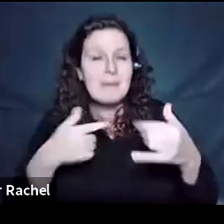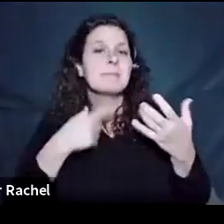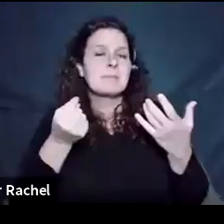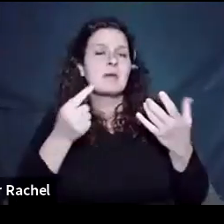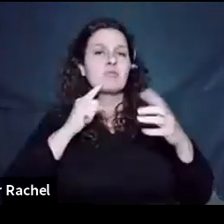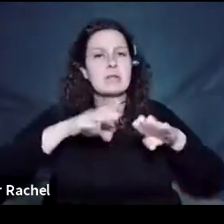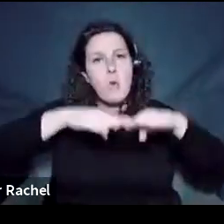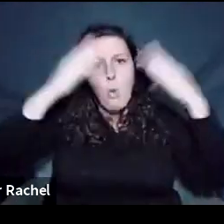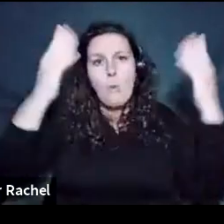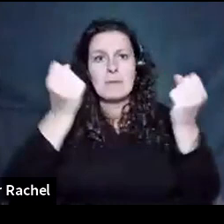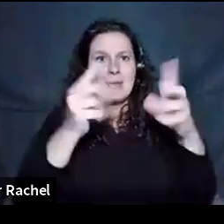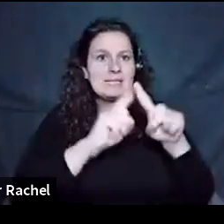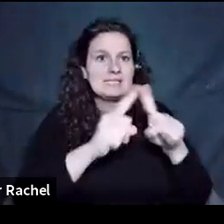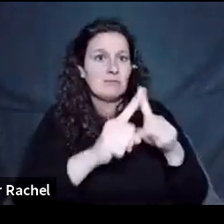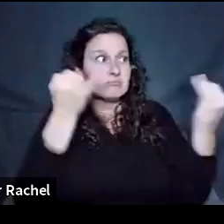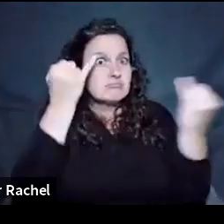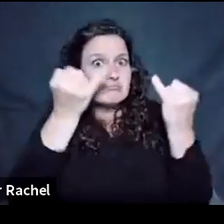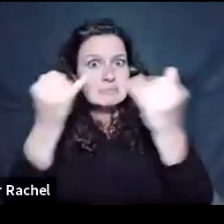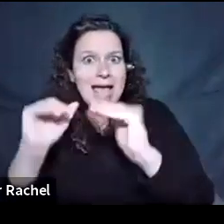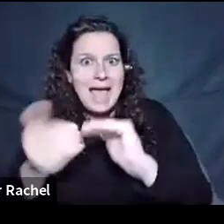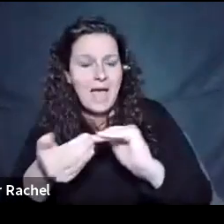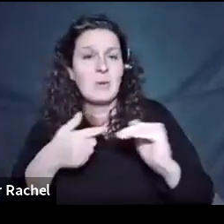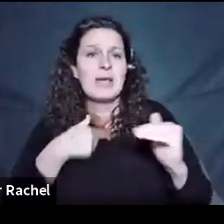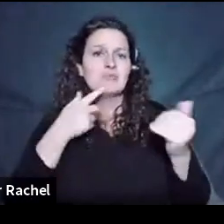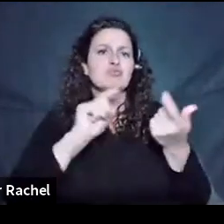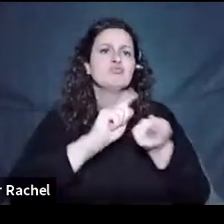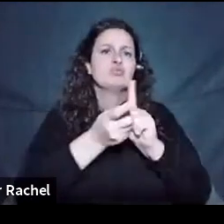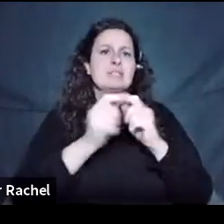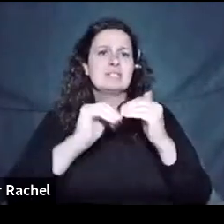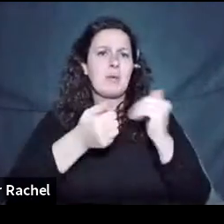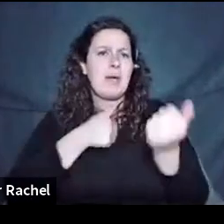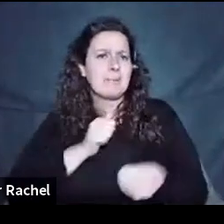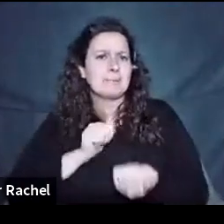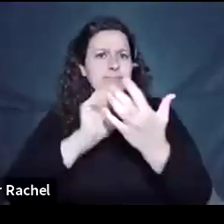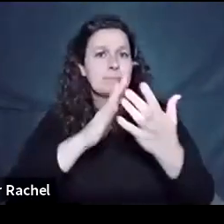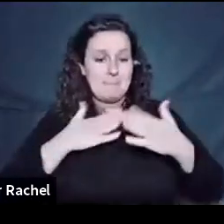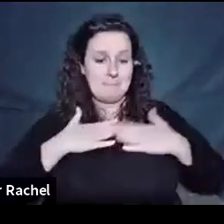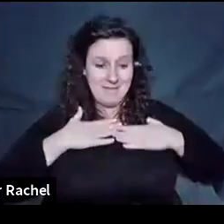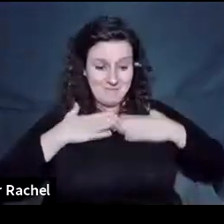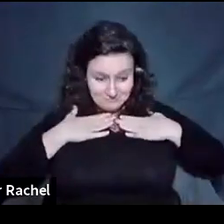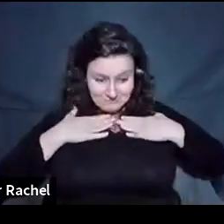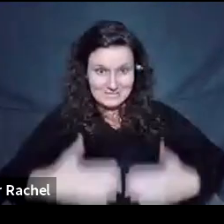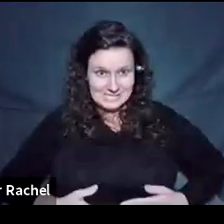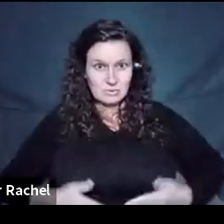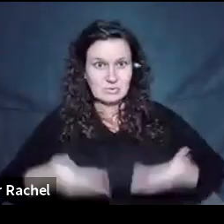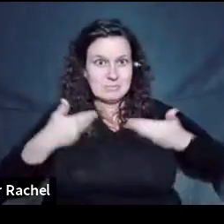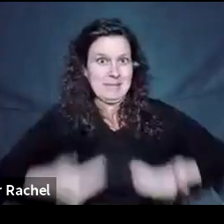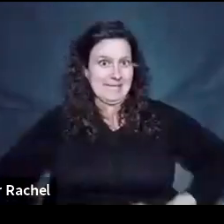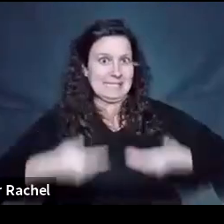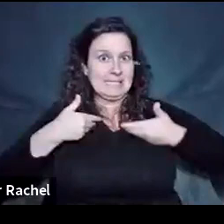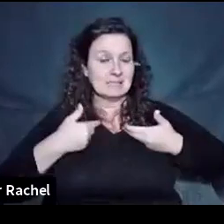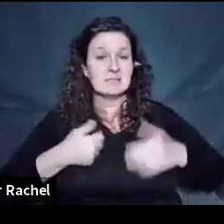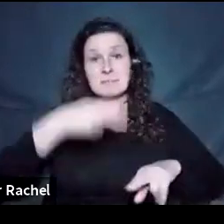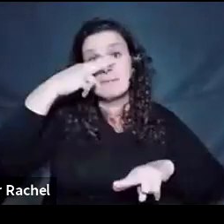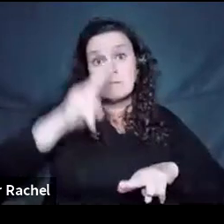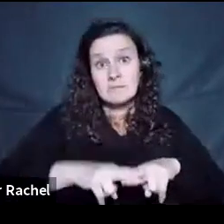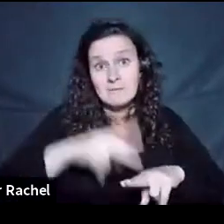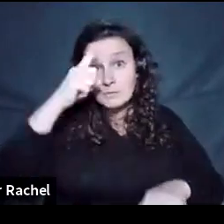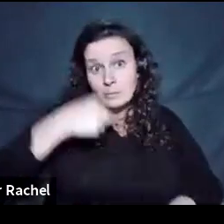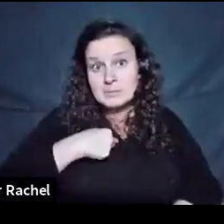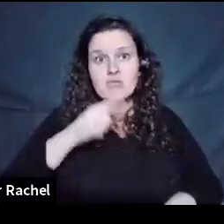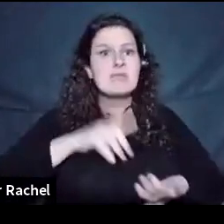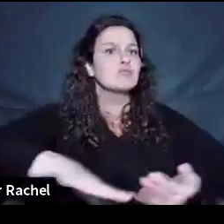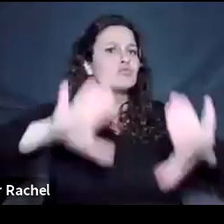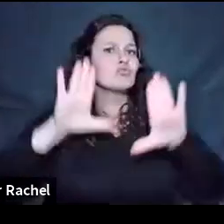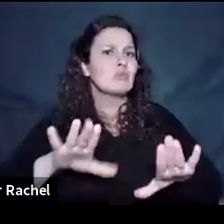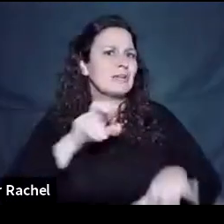horizons and also changed how I approach my physical being. And that's what's been so fun about it. It's been a great journey